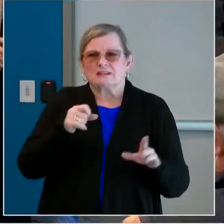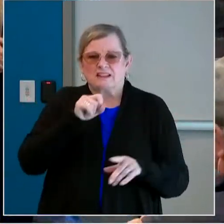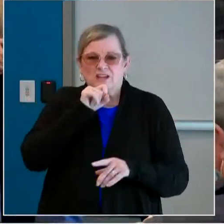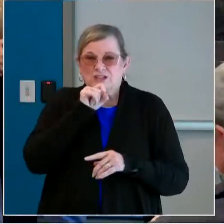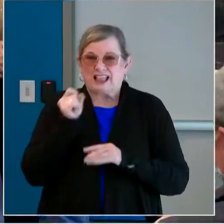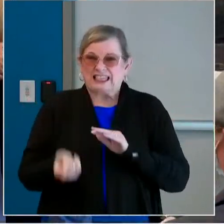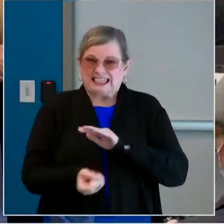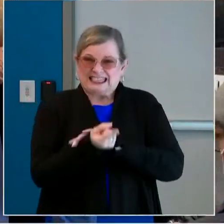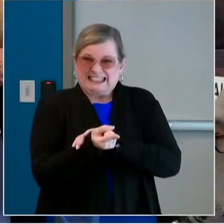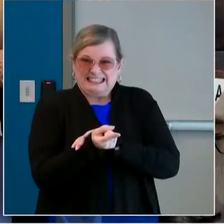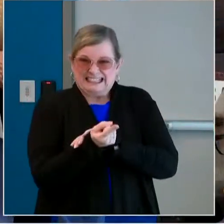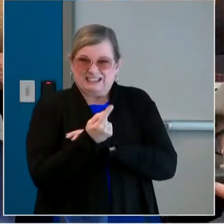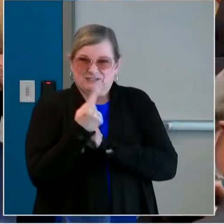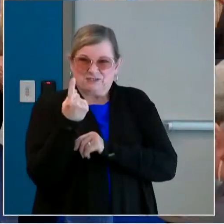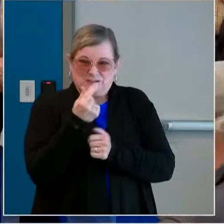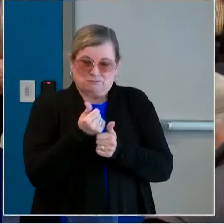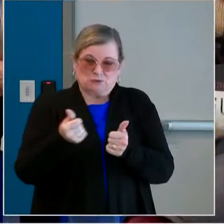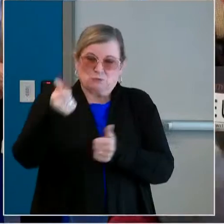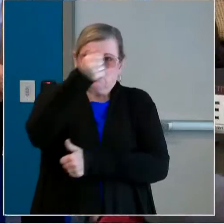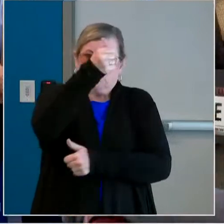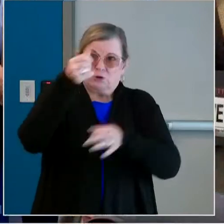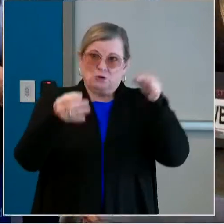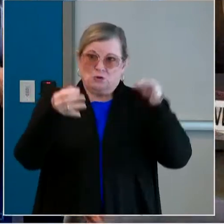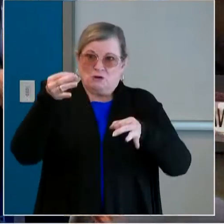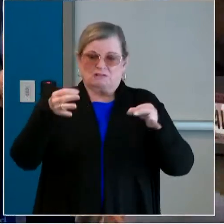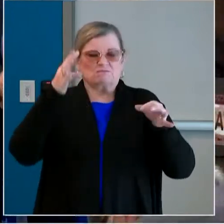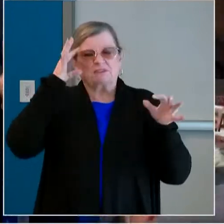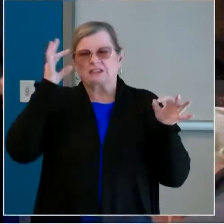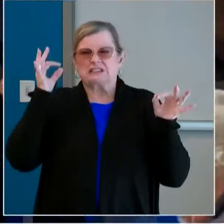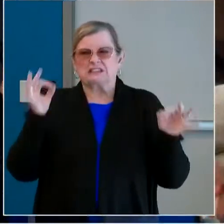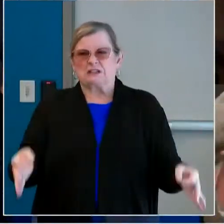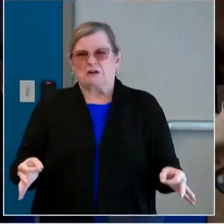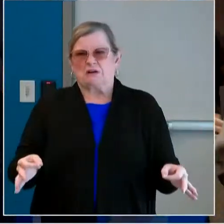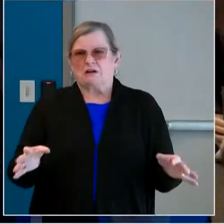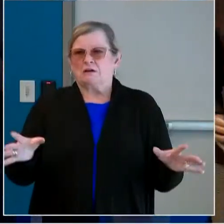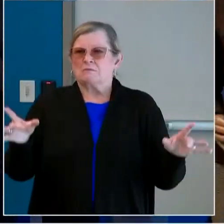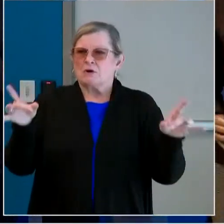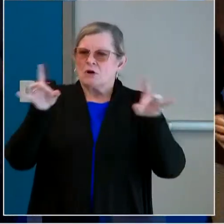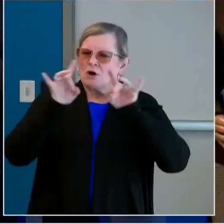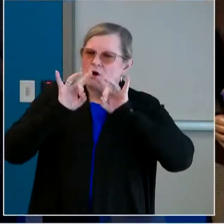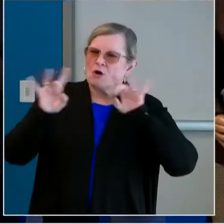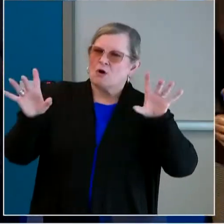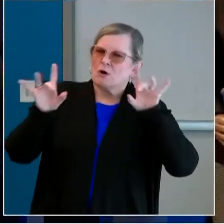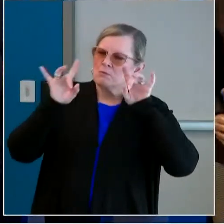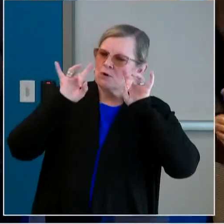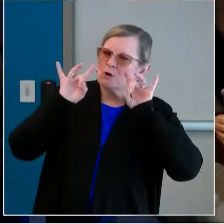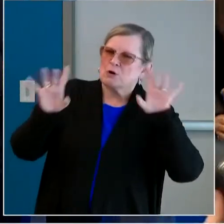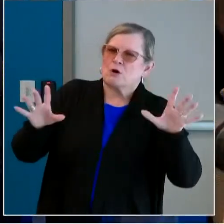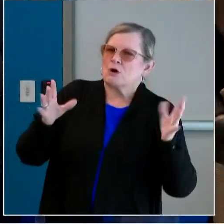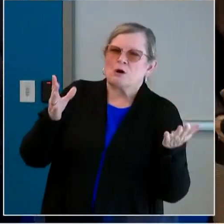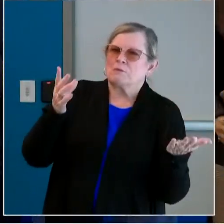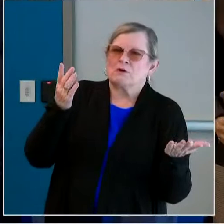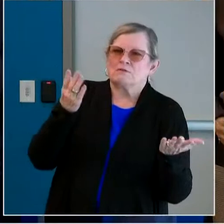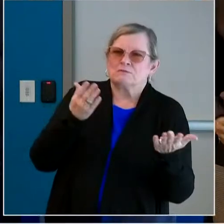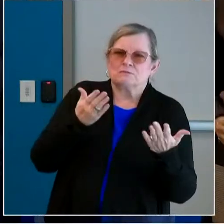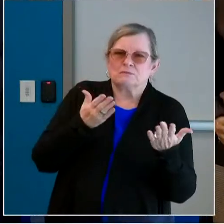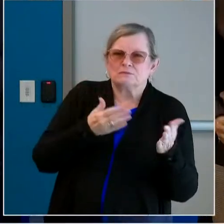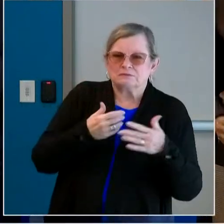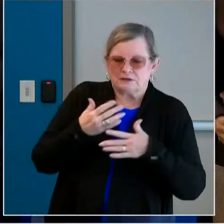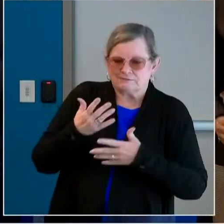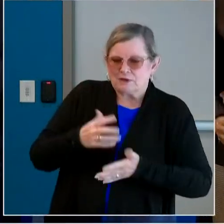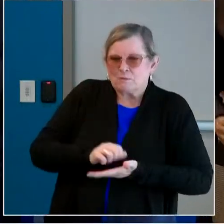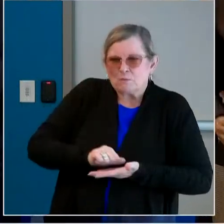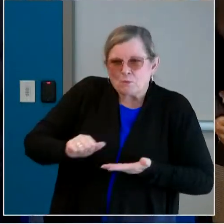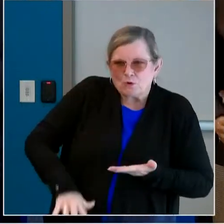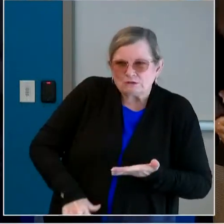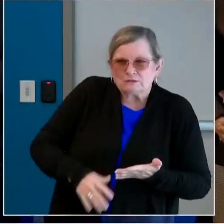devastate reproductive rights in this country. So we gather today with our champions, both at the mayor's